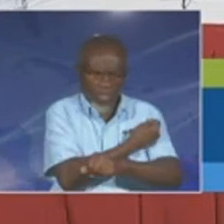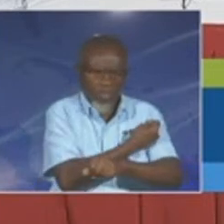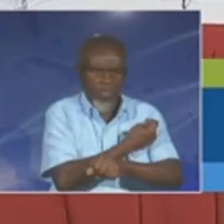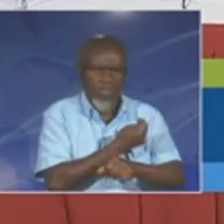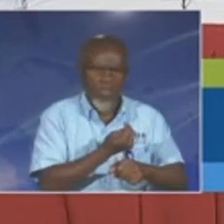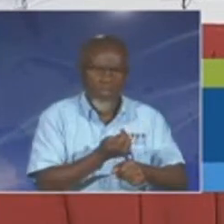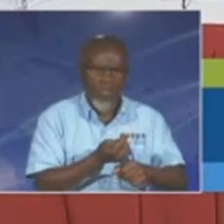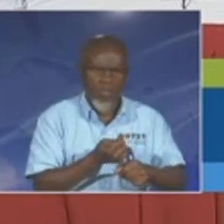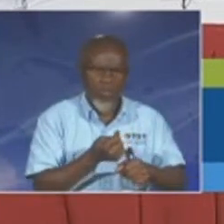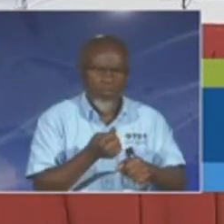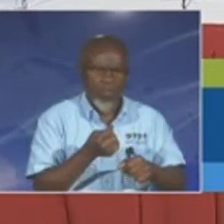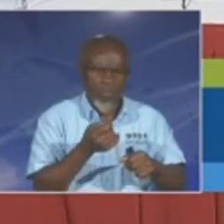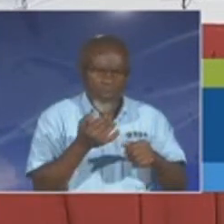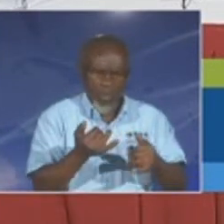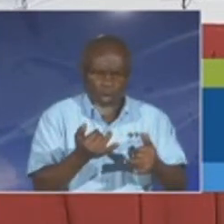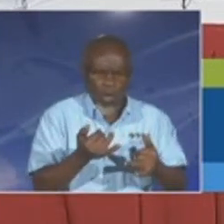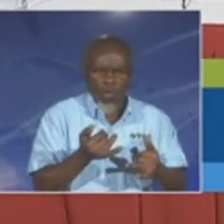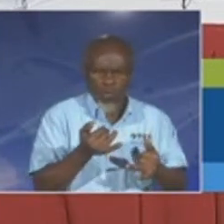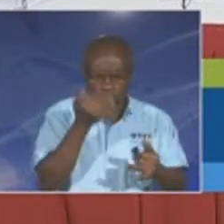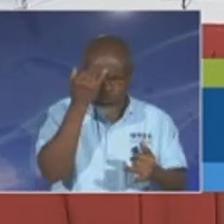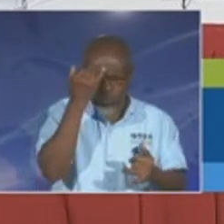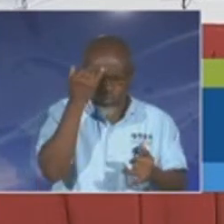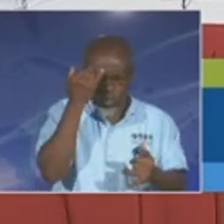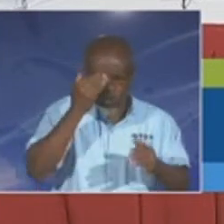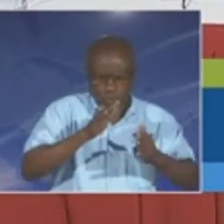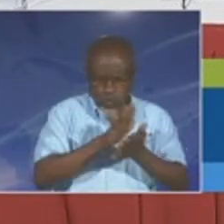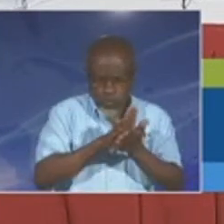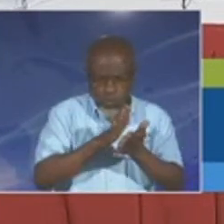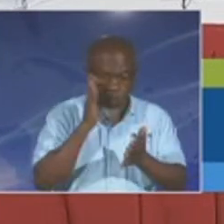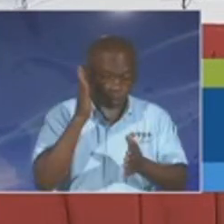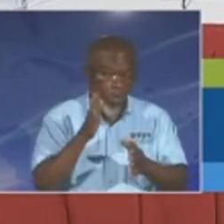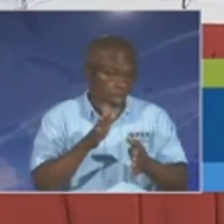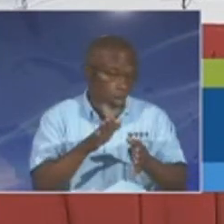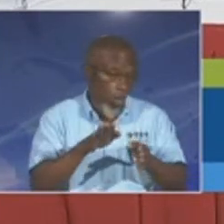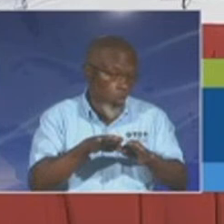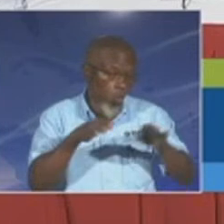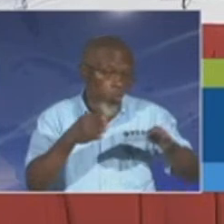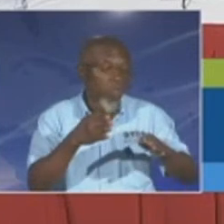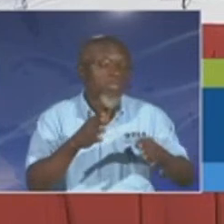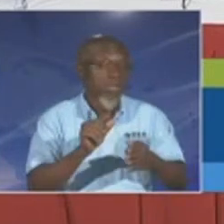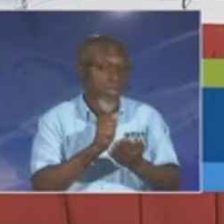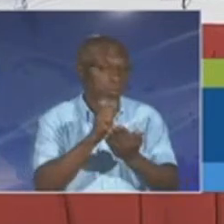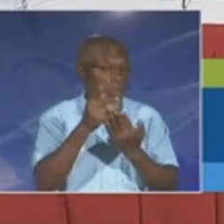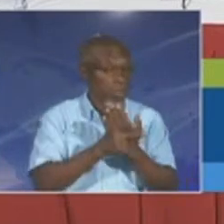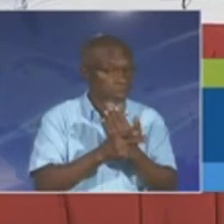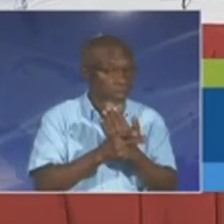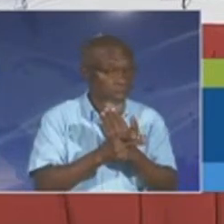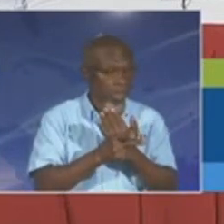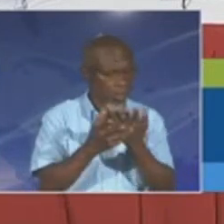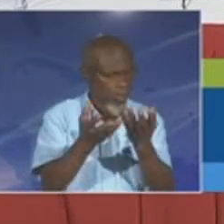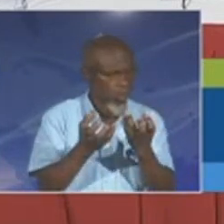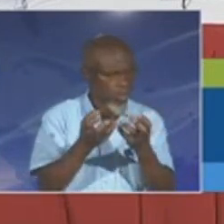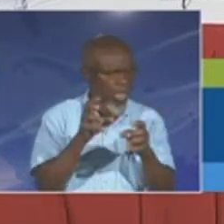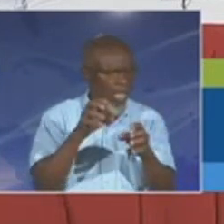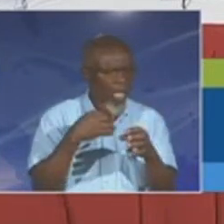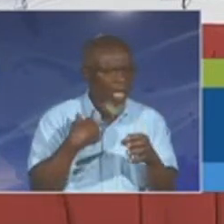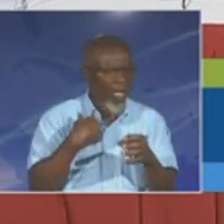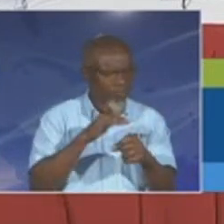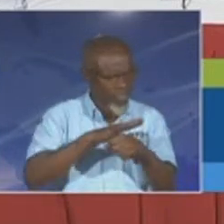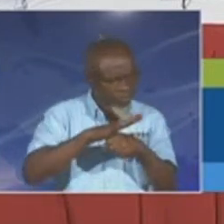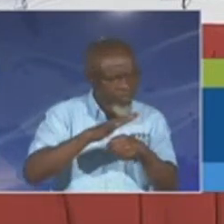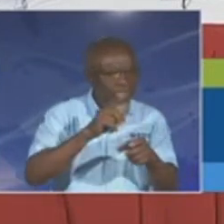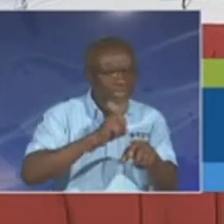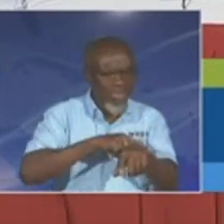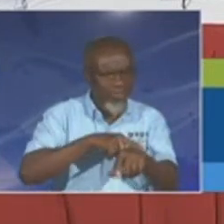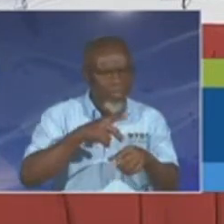that school is more than likely coded to be opened in April, and we would want to have sufficient time to be able to vaccinate those